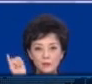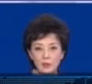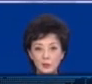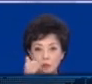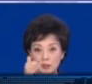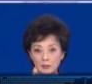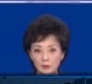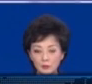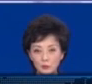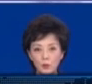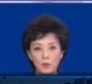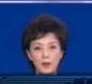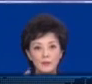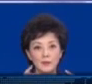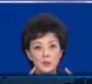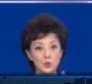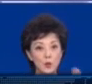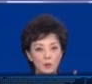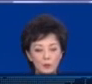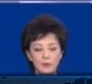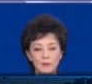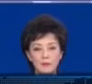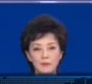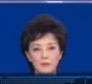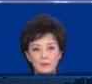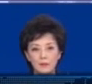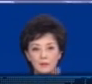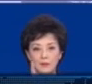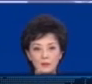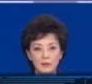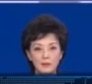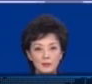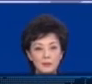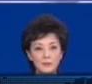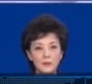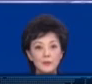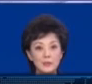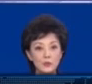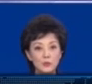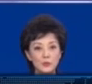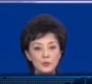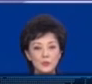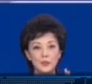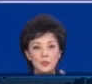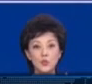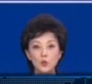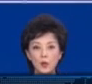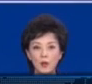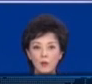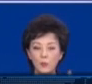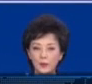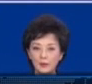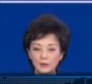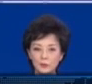designated hospitals and over 16 makeshift hospitals. And as of now, we have over 60,000 beds to admit